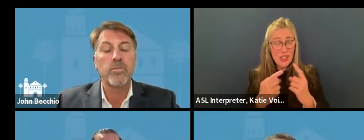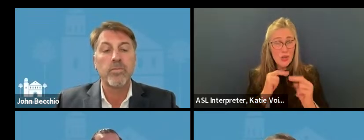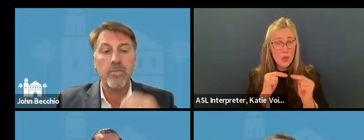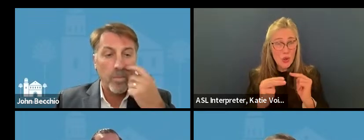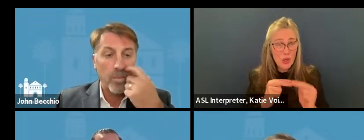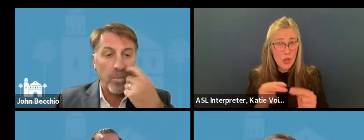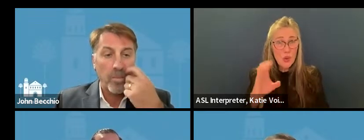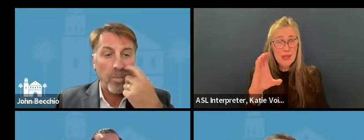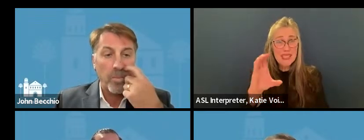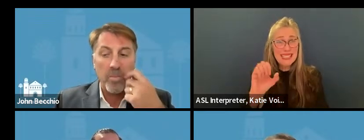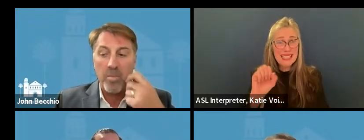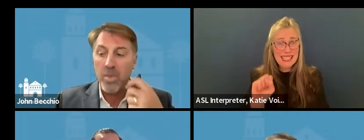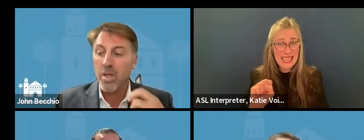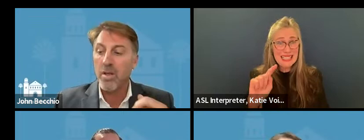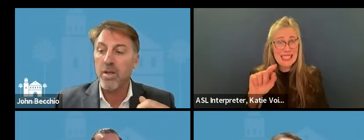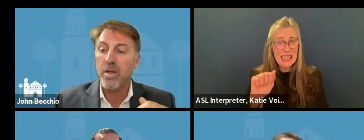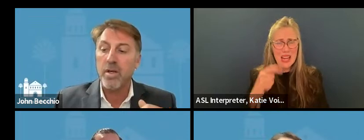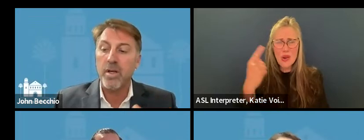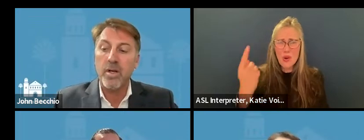only SBTA?